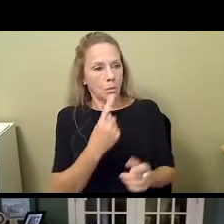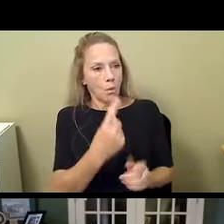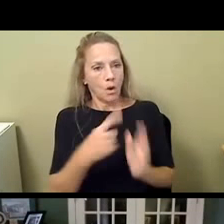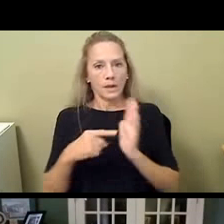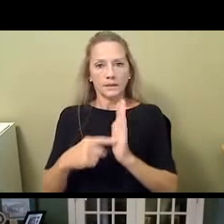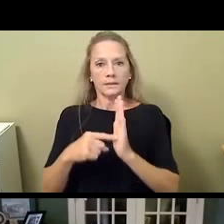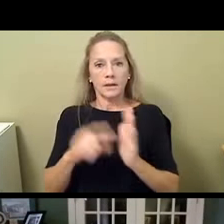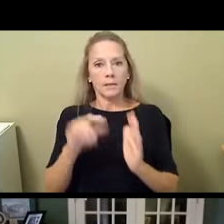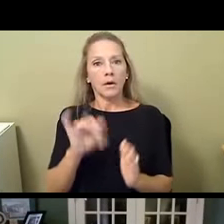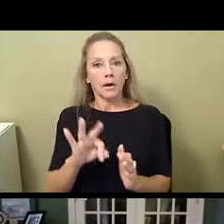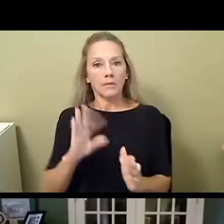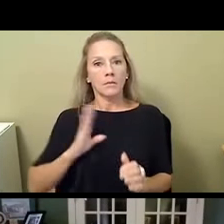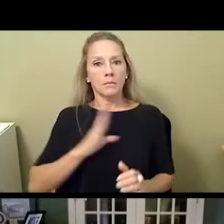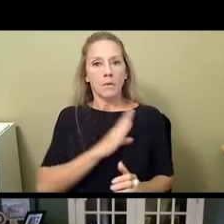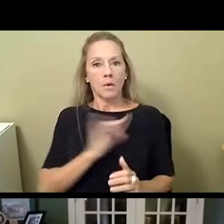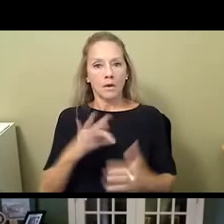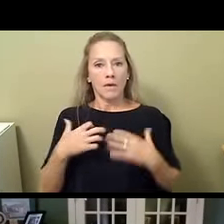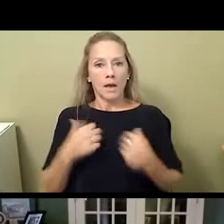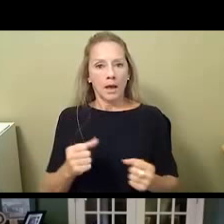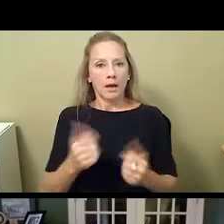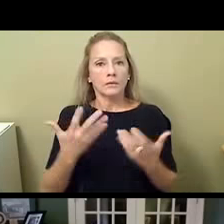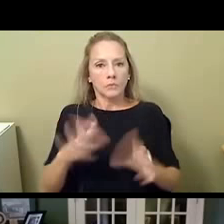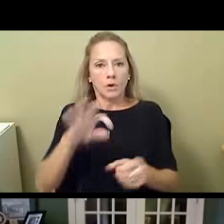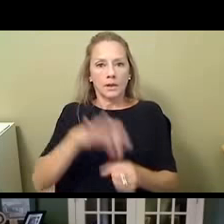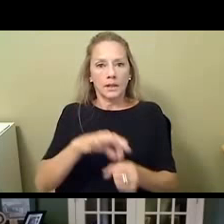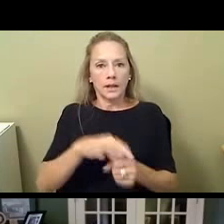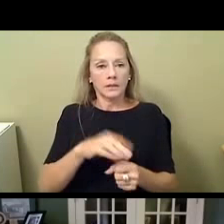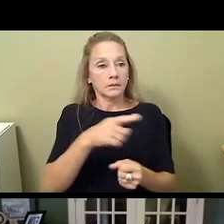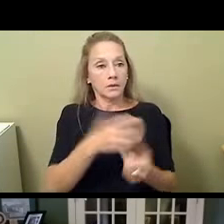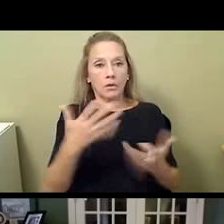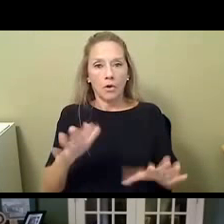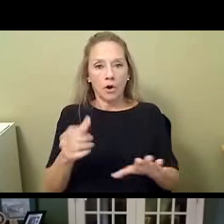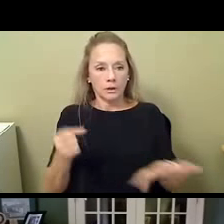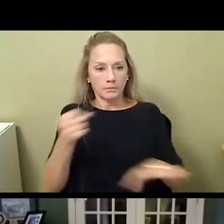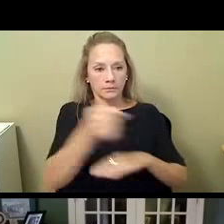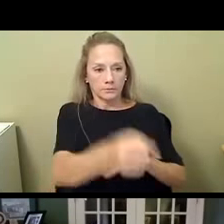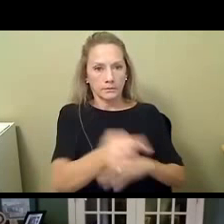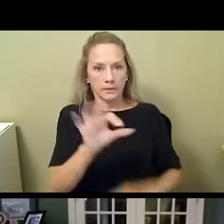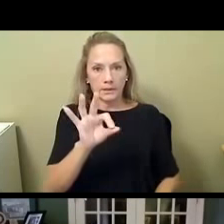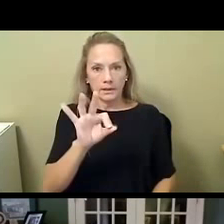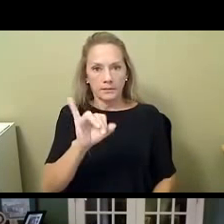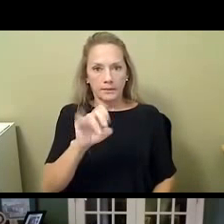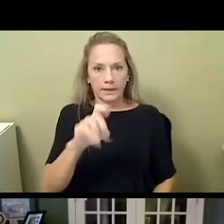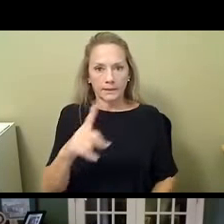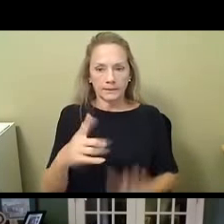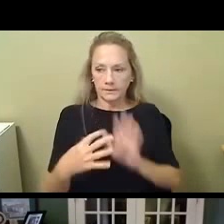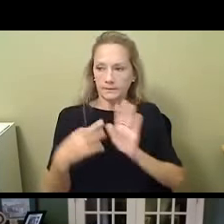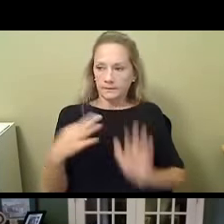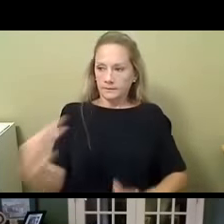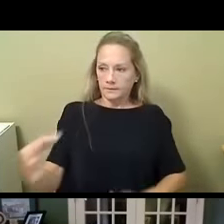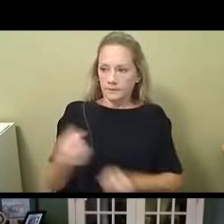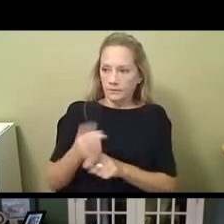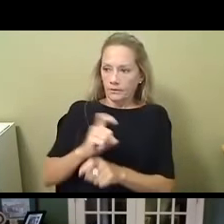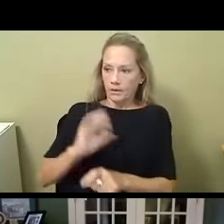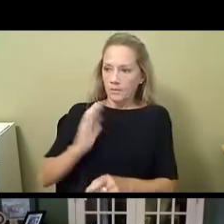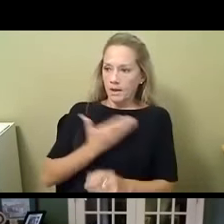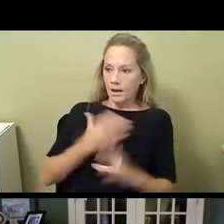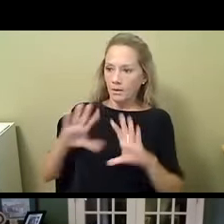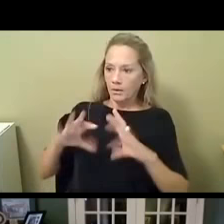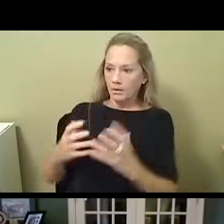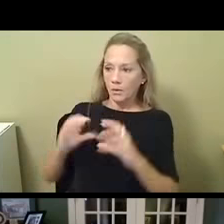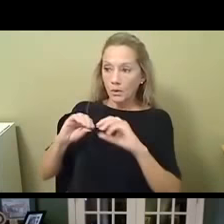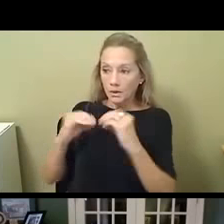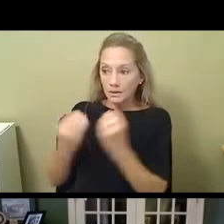of a Board of Health that's elected. They're either fixed, as we are, each of us are elected by our respective professional organizations